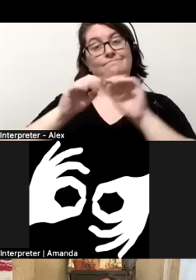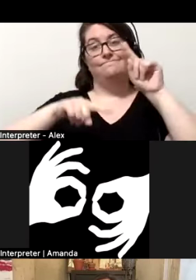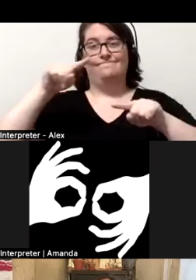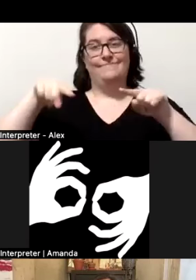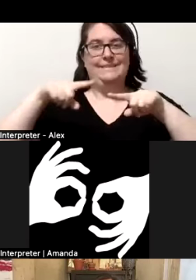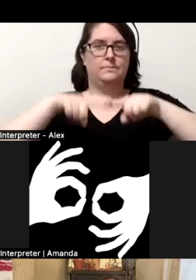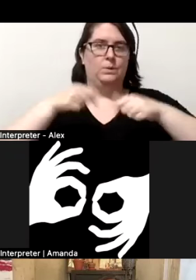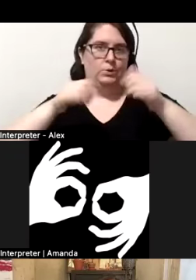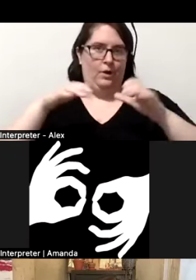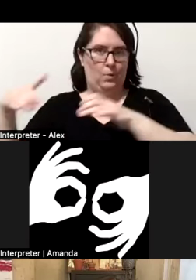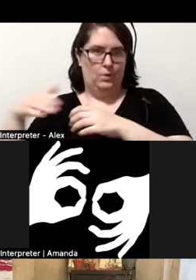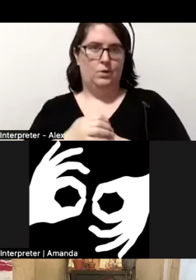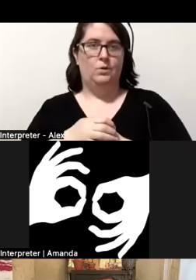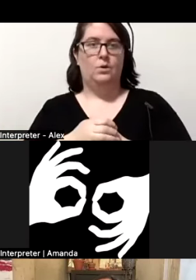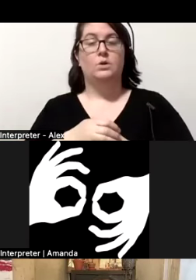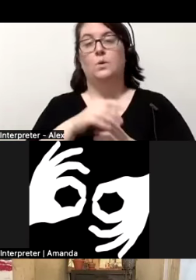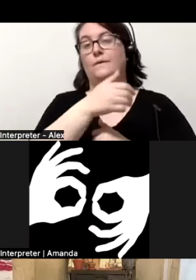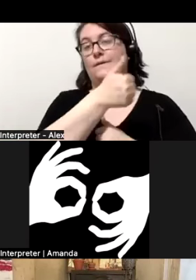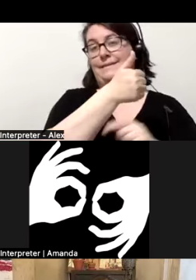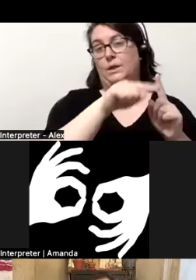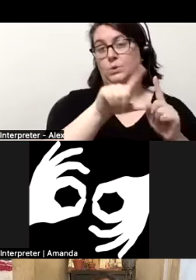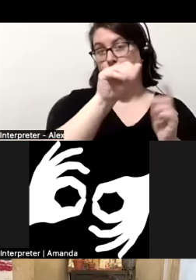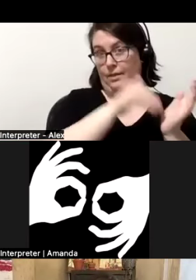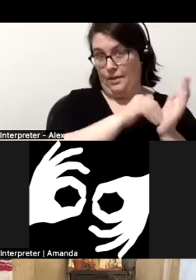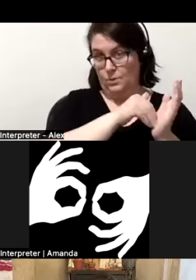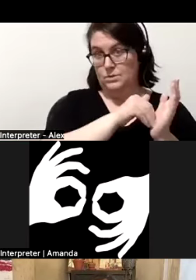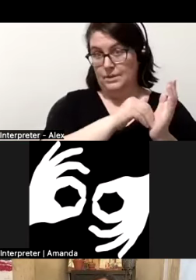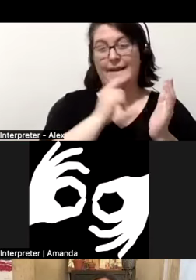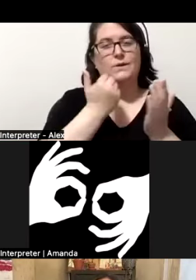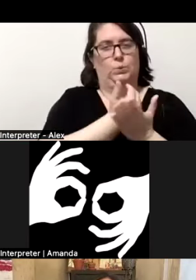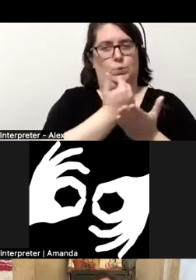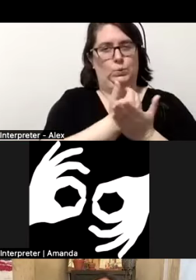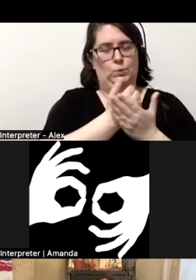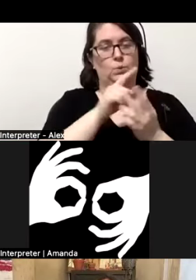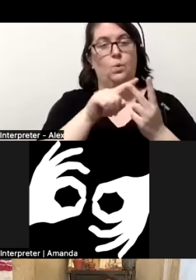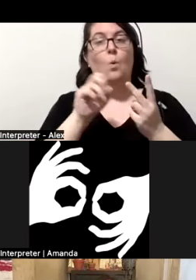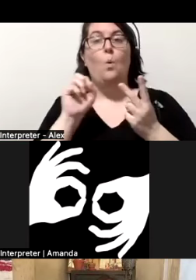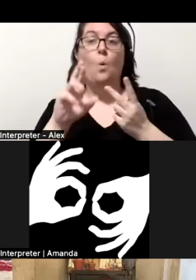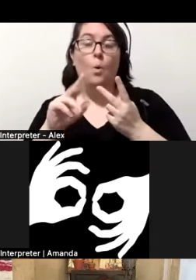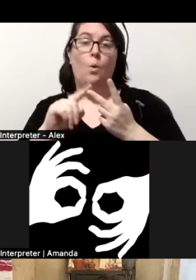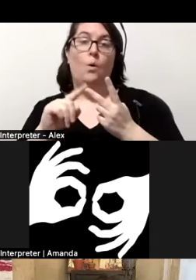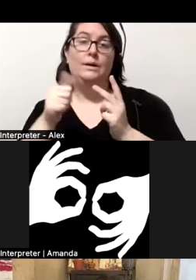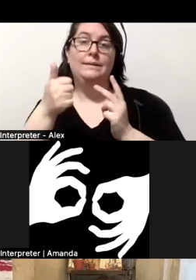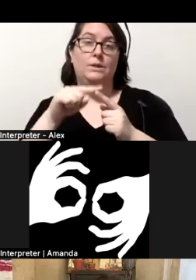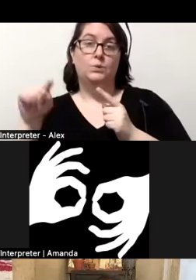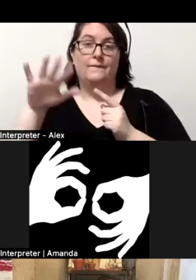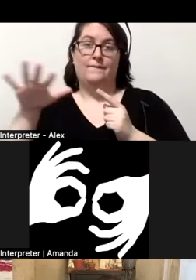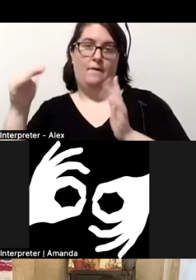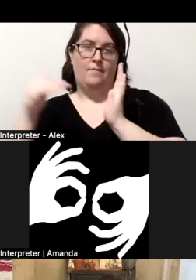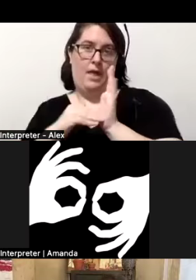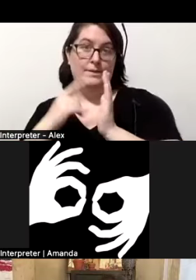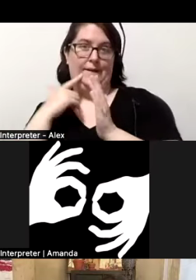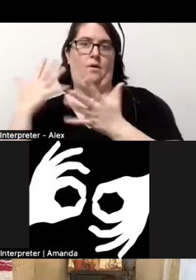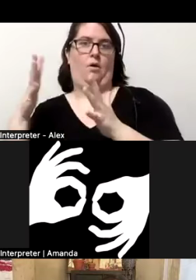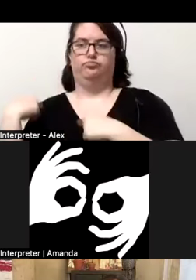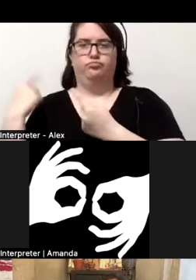it's you can apply for between 10 and 20,000 as an emerging festival, or you can request between 10 and 55,000 as an